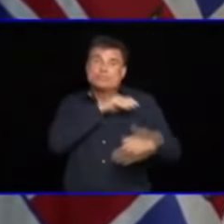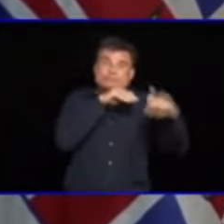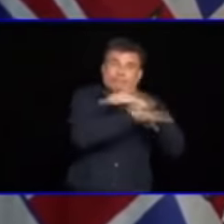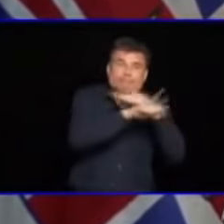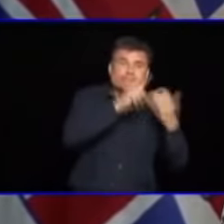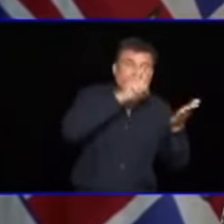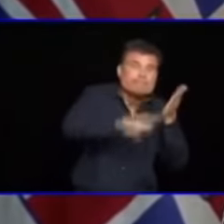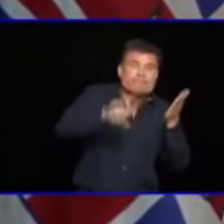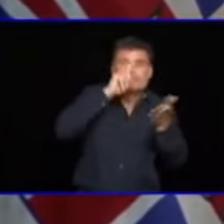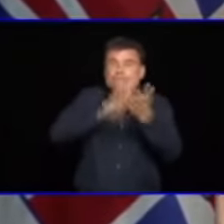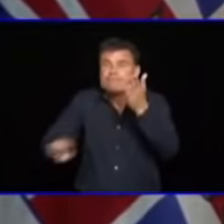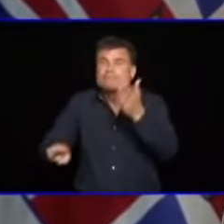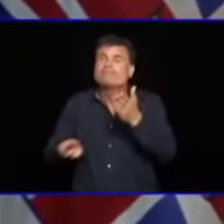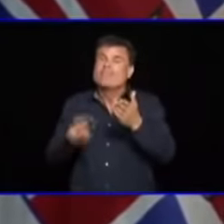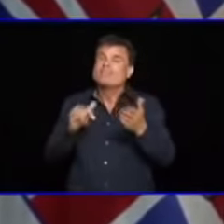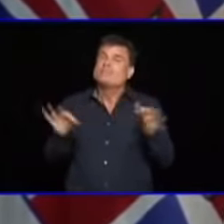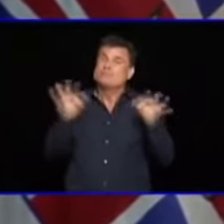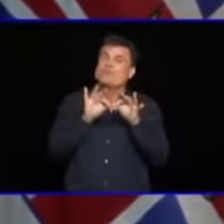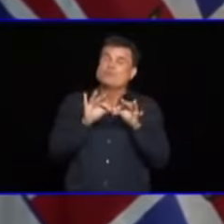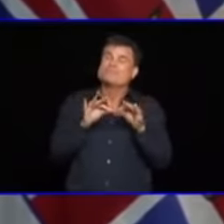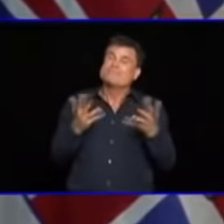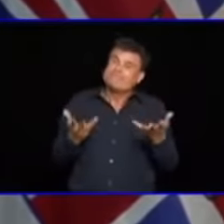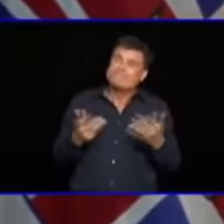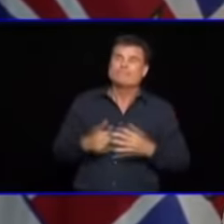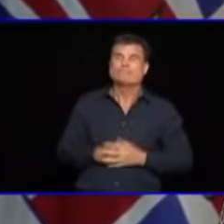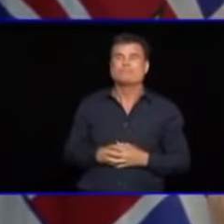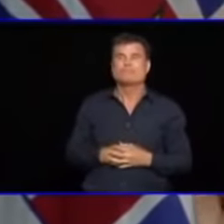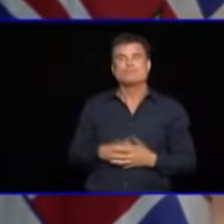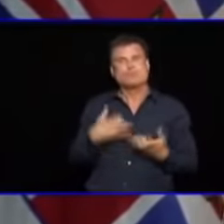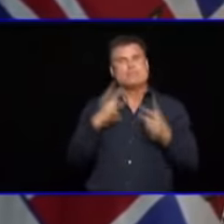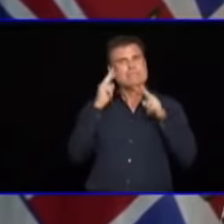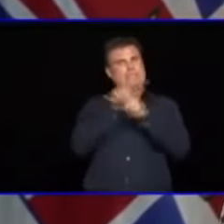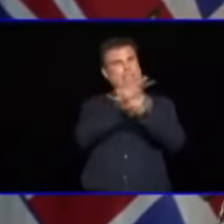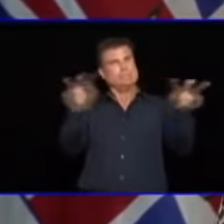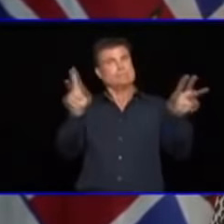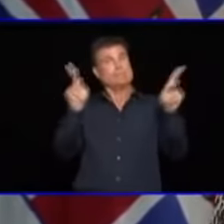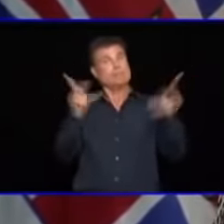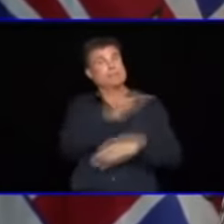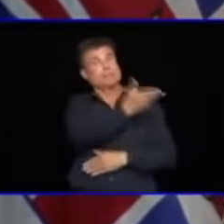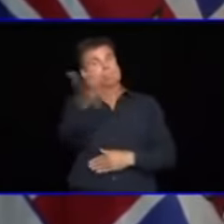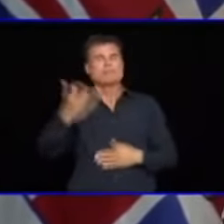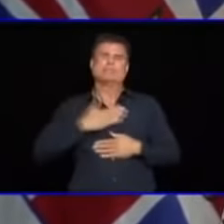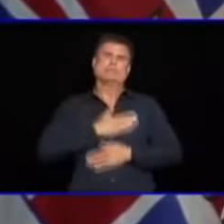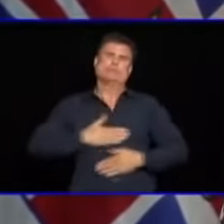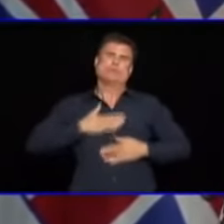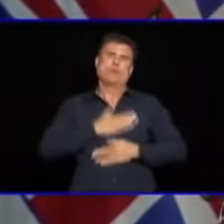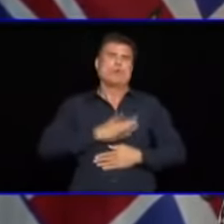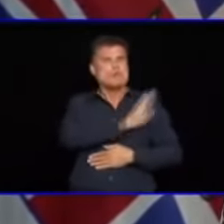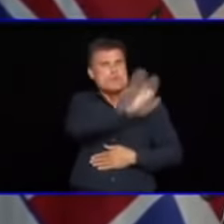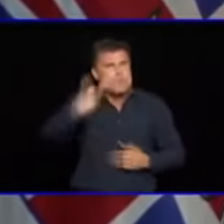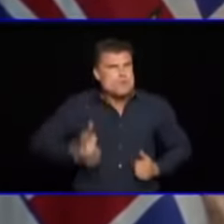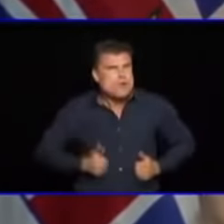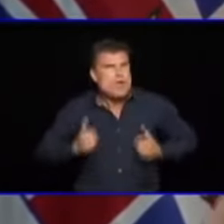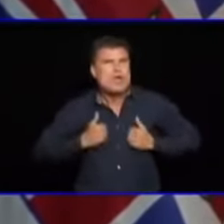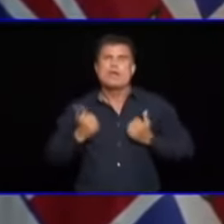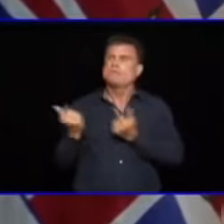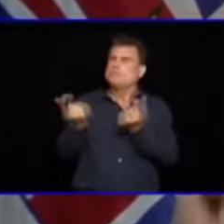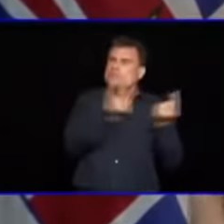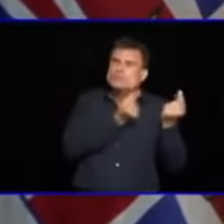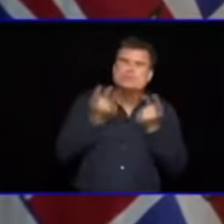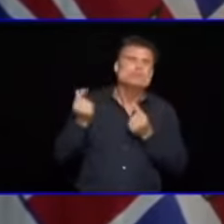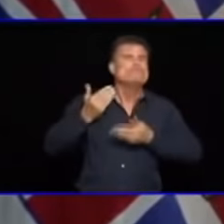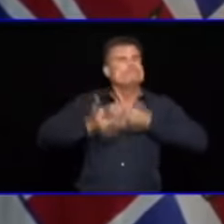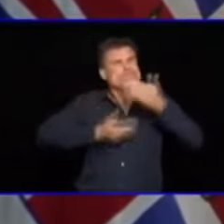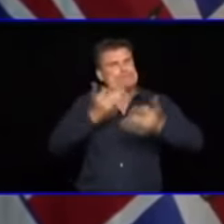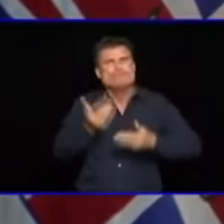is important. It's part of us enjoying society and each other and the joy that we have in life to have social connections. But right now,